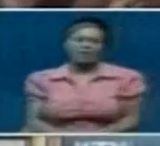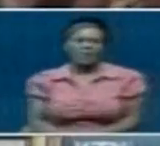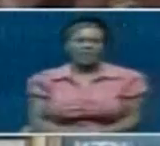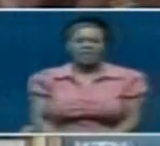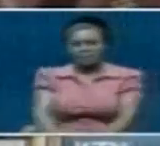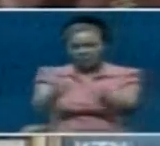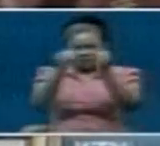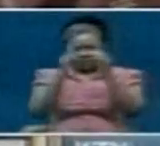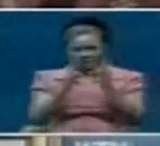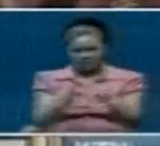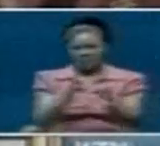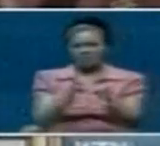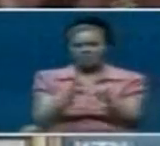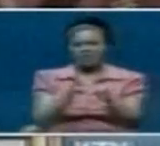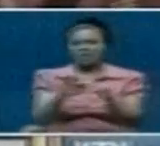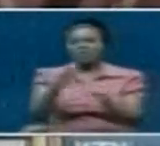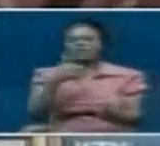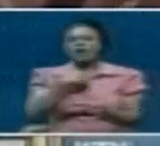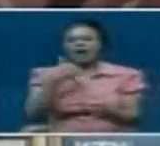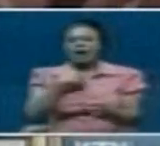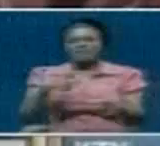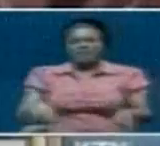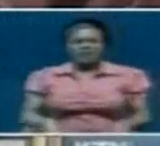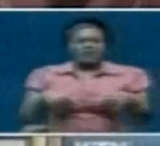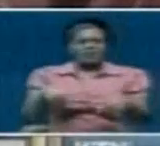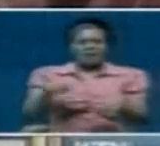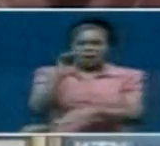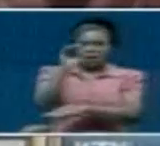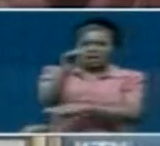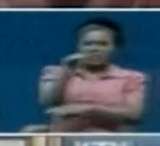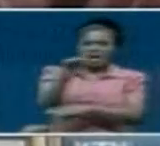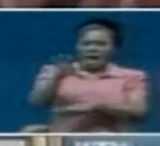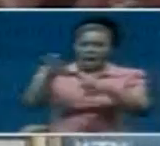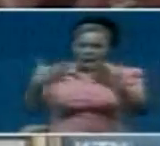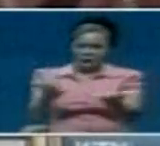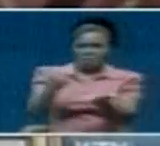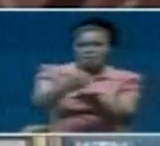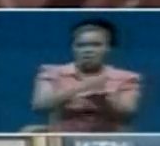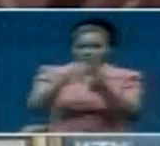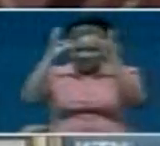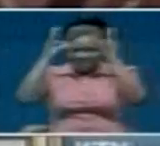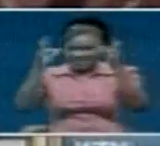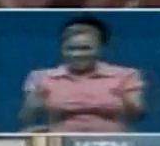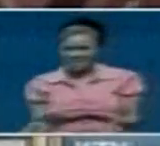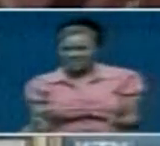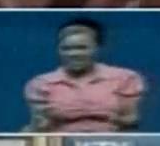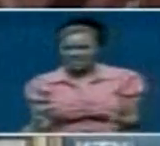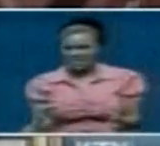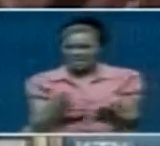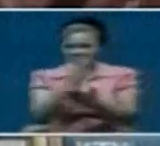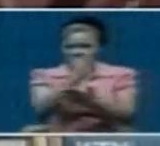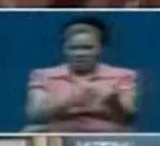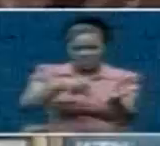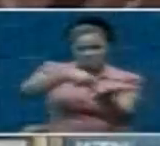we were to go now, the line chairman is you are taking, we would then have to ask how did the auditor come up to the conclusion that